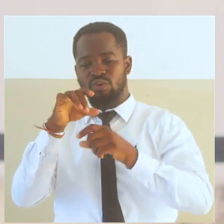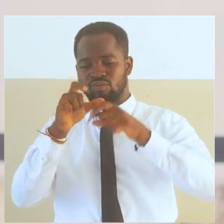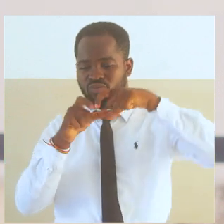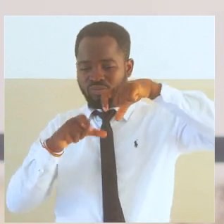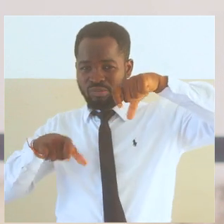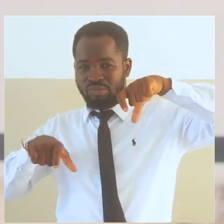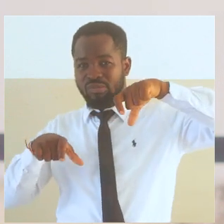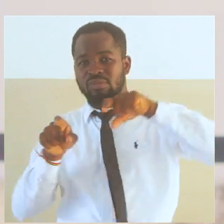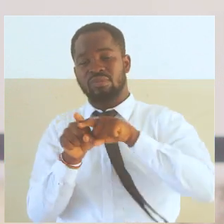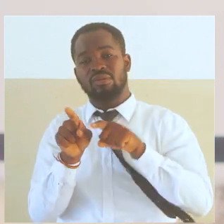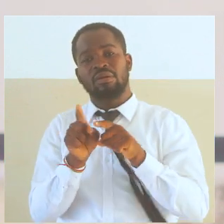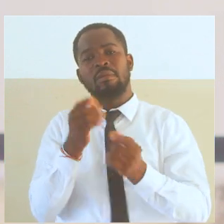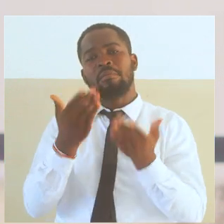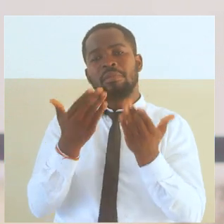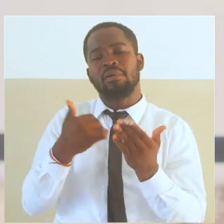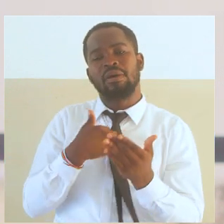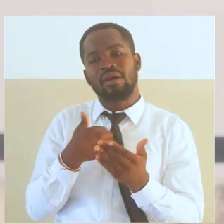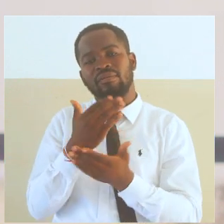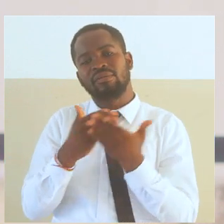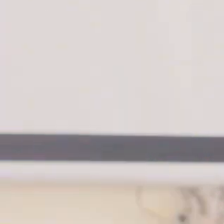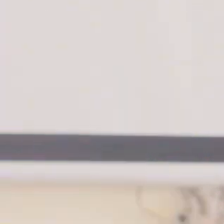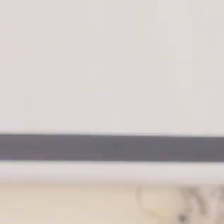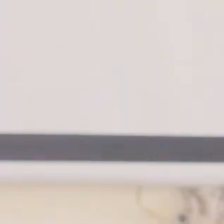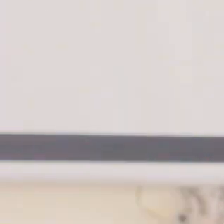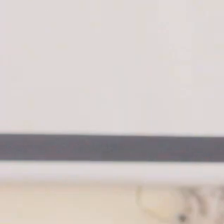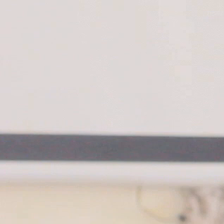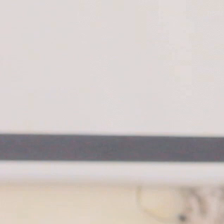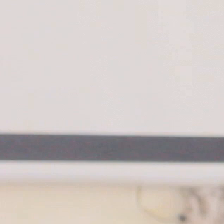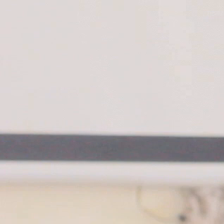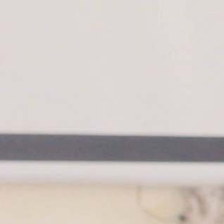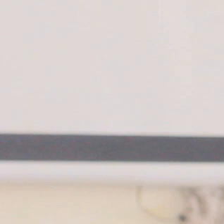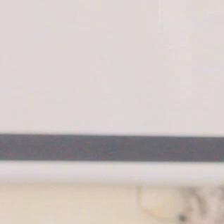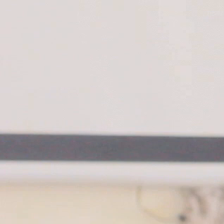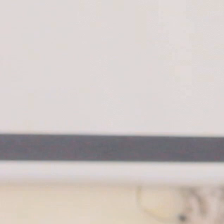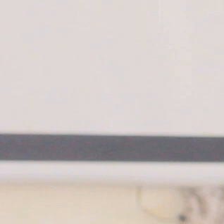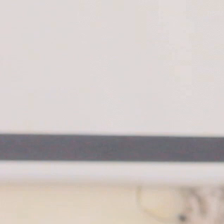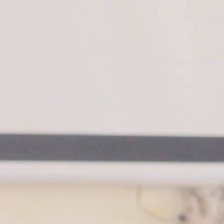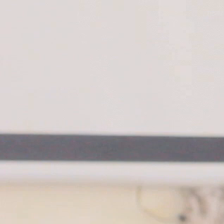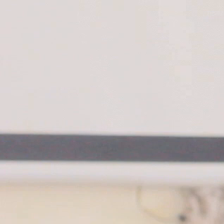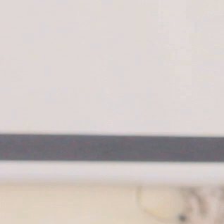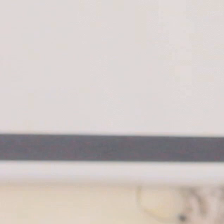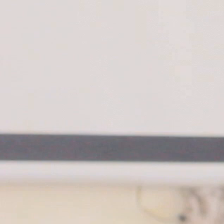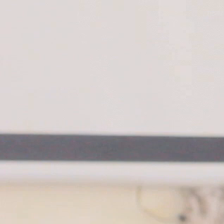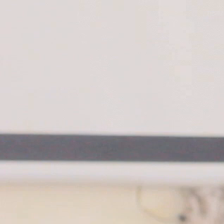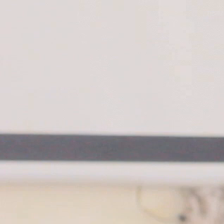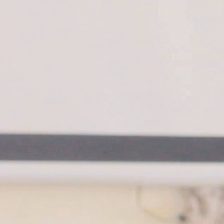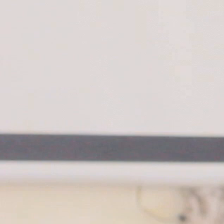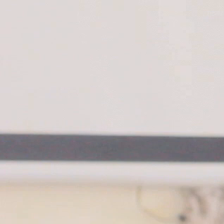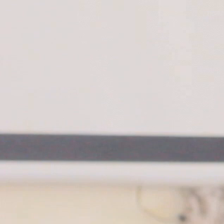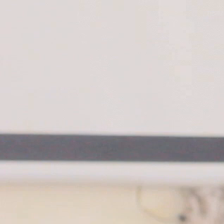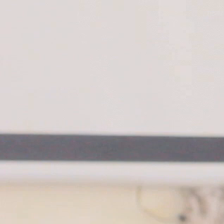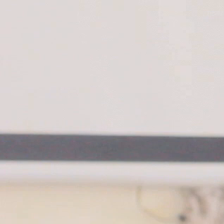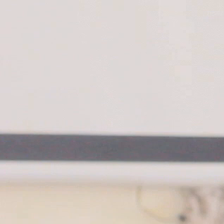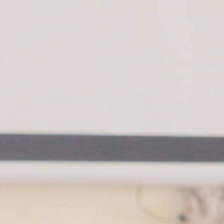spinal cord and the spine of a child. Nana Brown Akwe, neuroscience specialist,